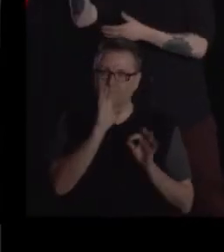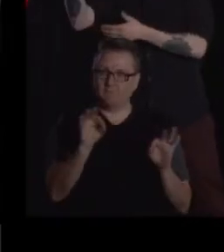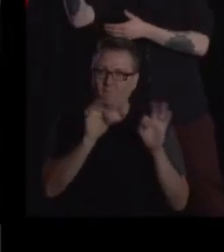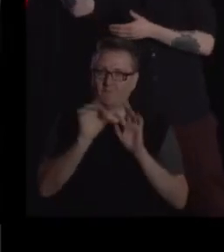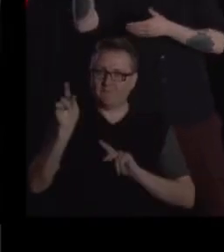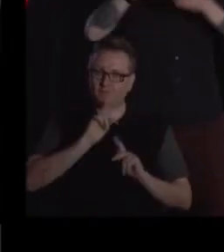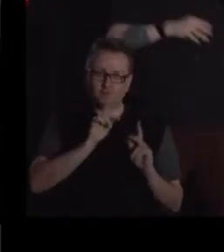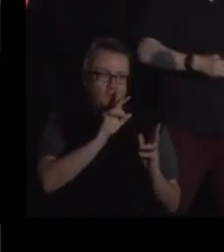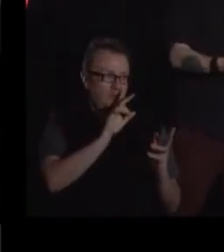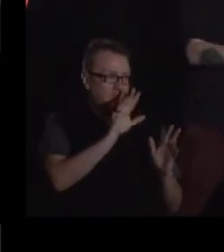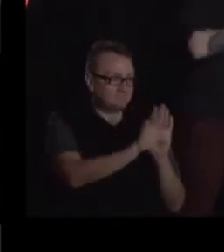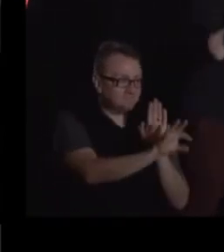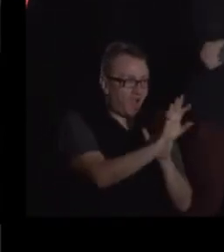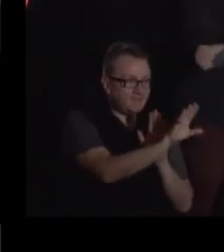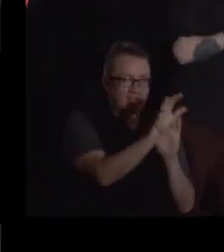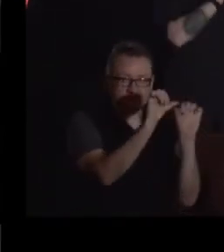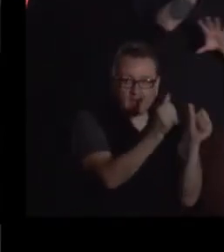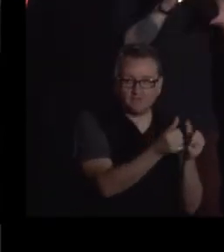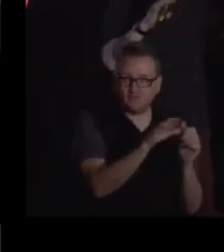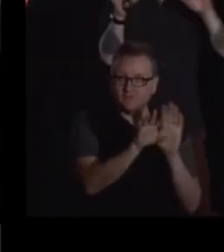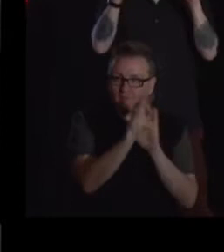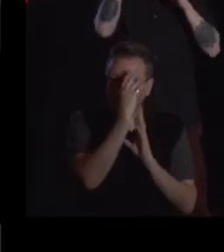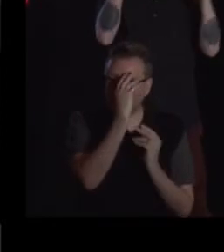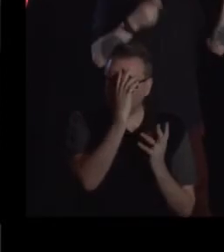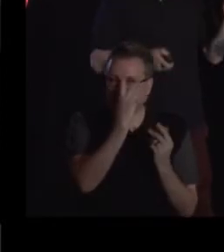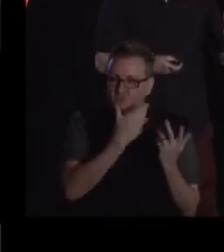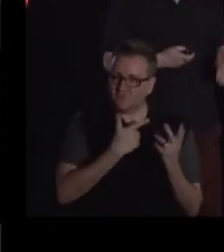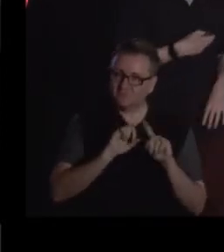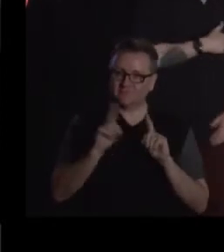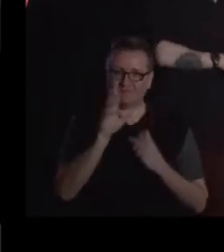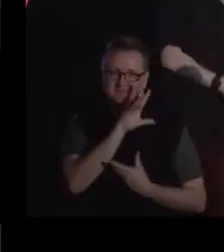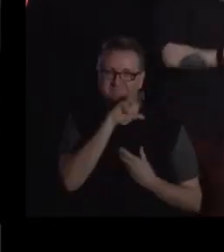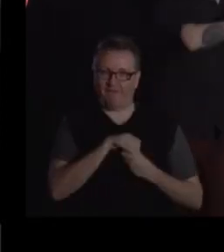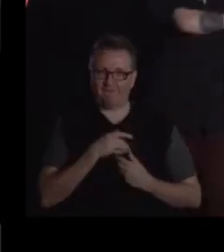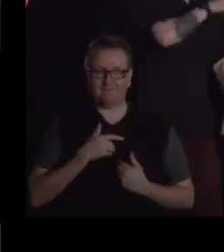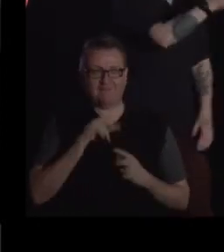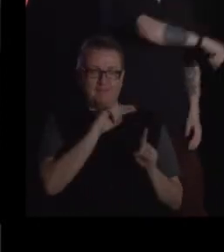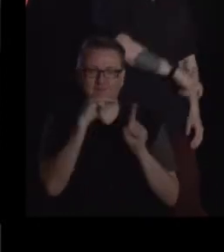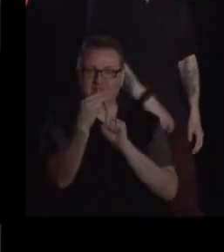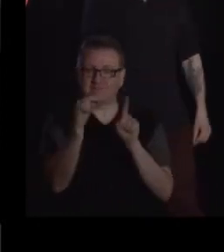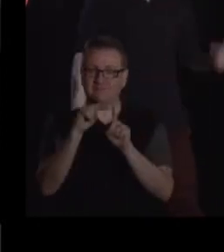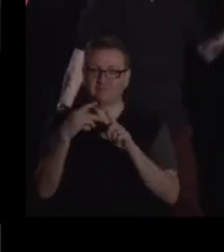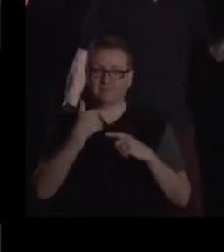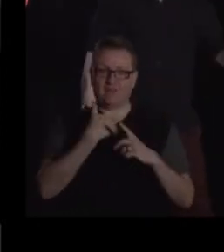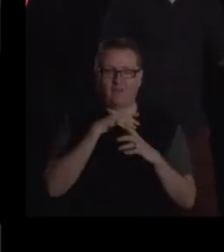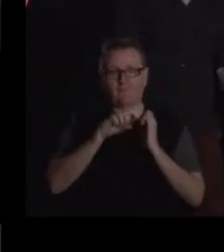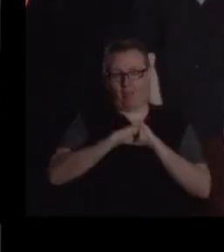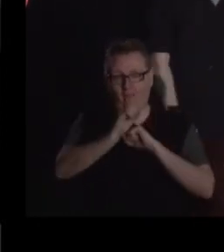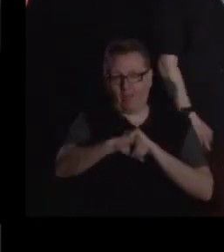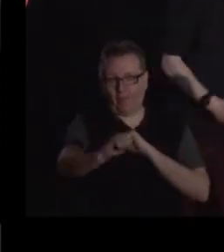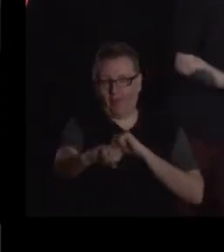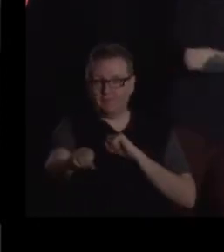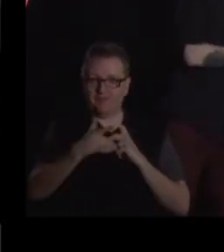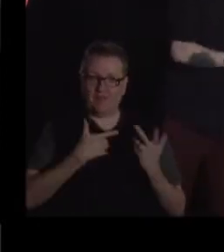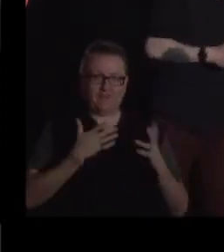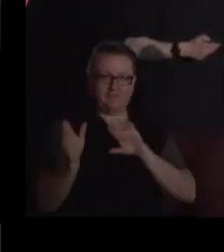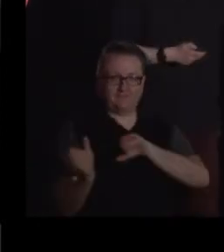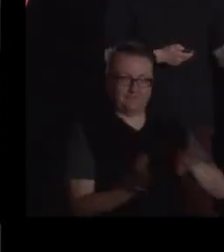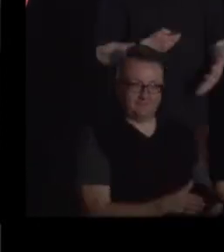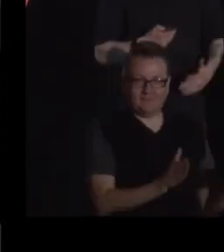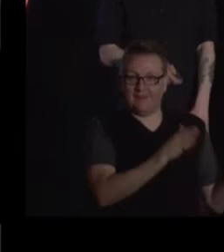statue or for an artist to find this information or whatever. So it's nice to have those different views. Anyway, I'm going to rattle through because I've got things to